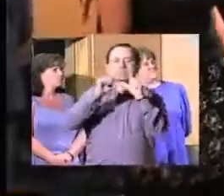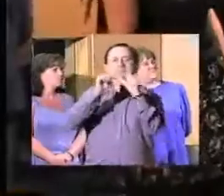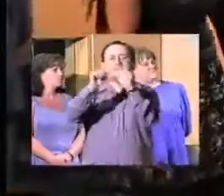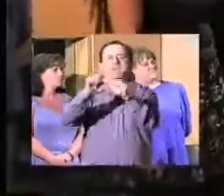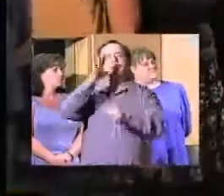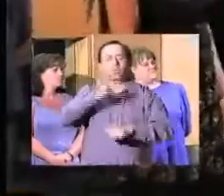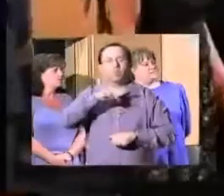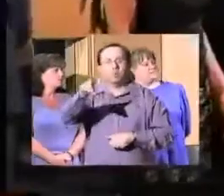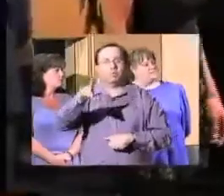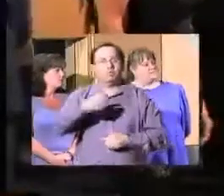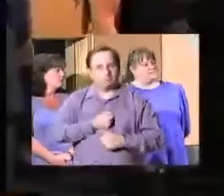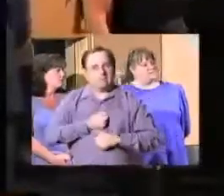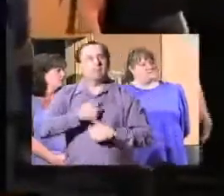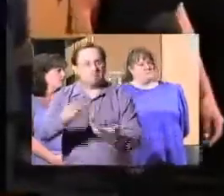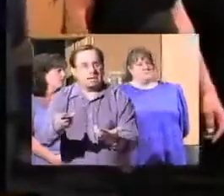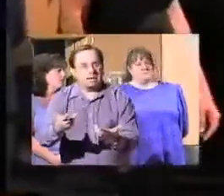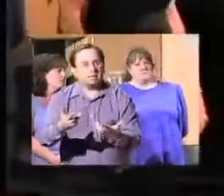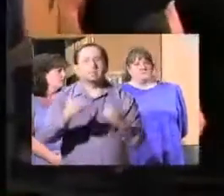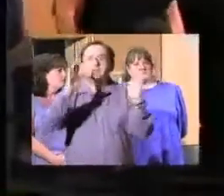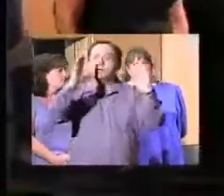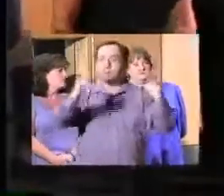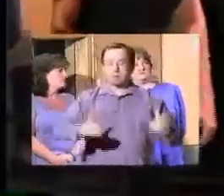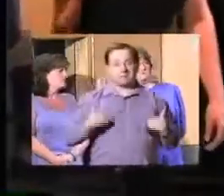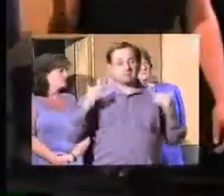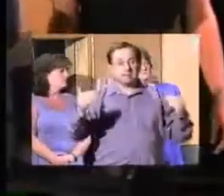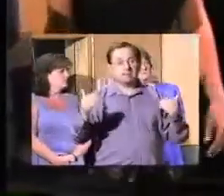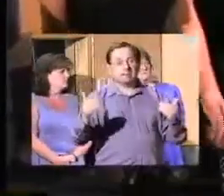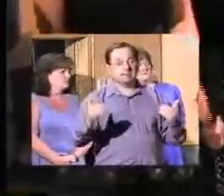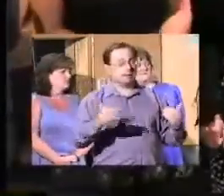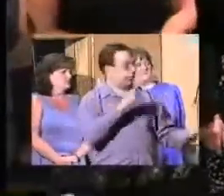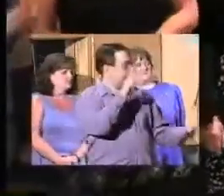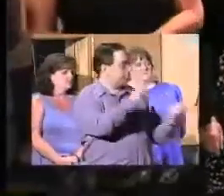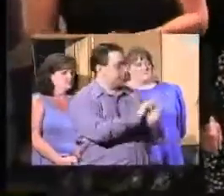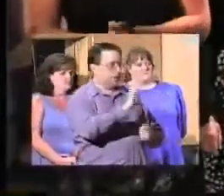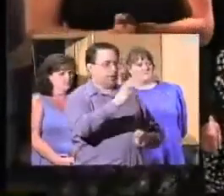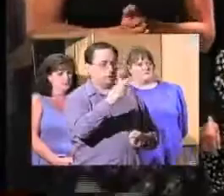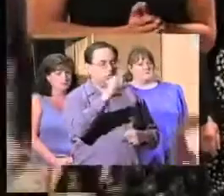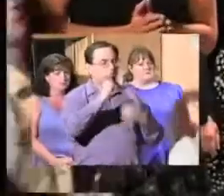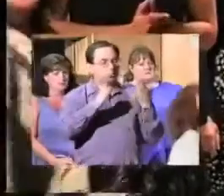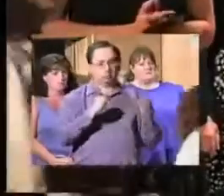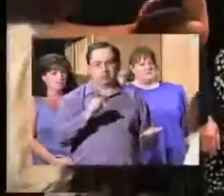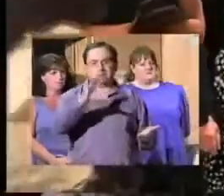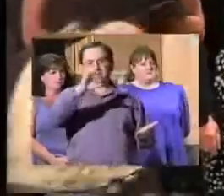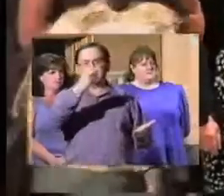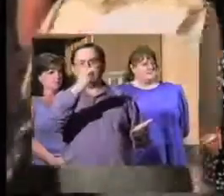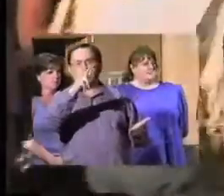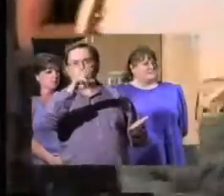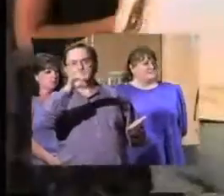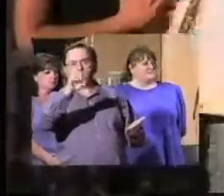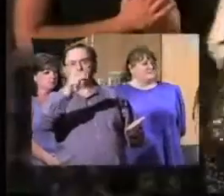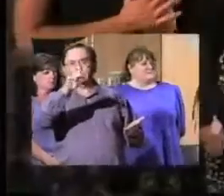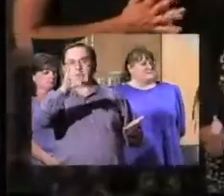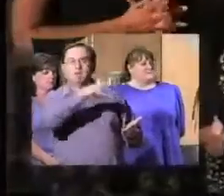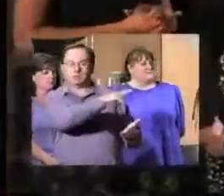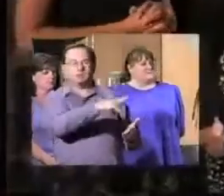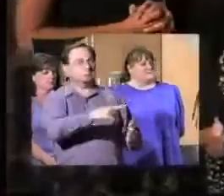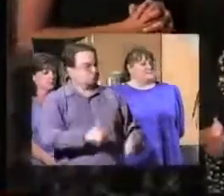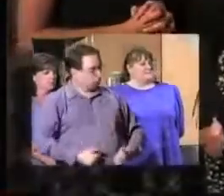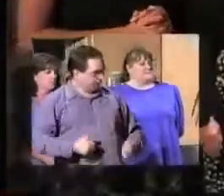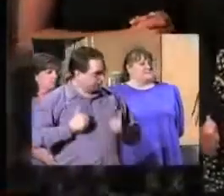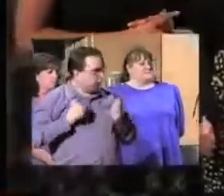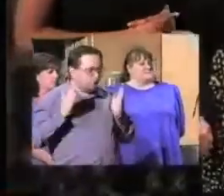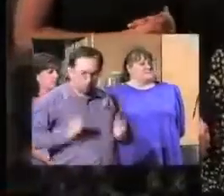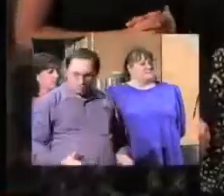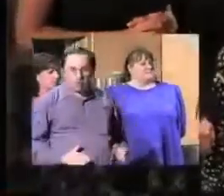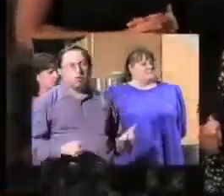with their plight. That's right. Let's begin. Meet Chris Kelly. Like many Grandview survivors, she